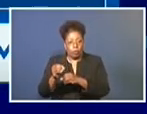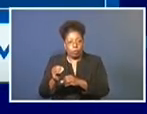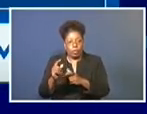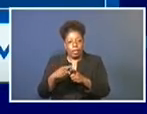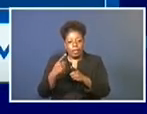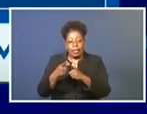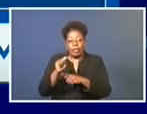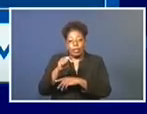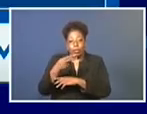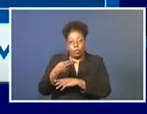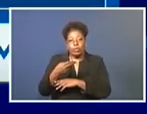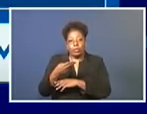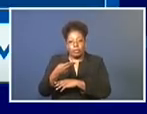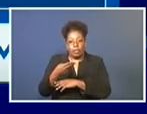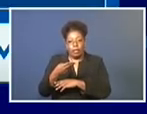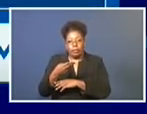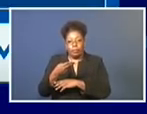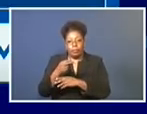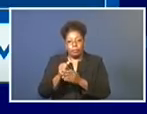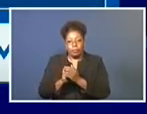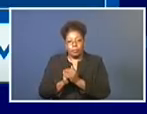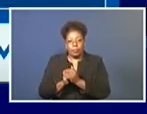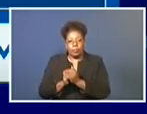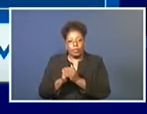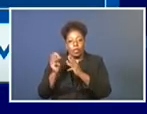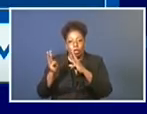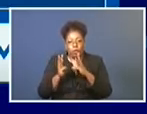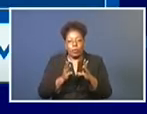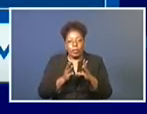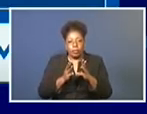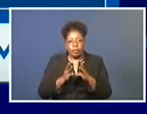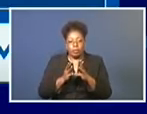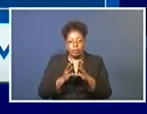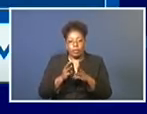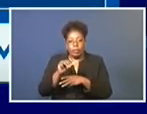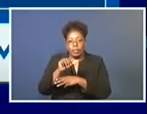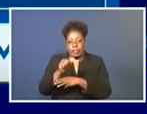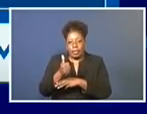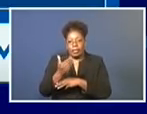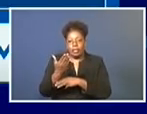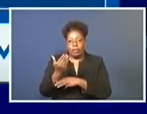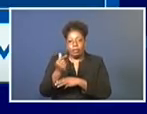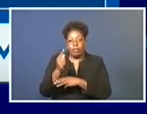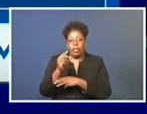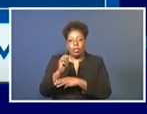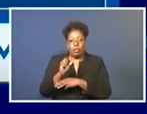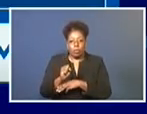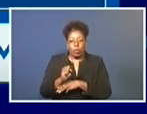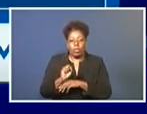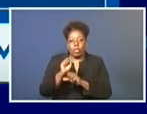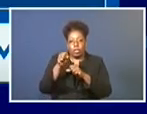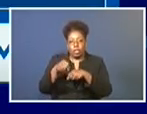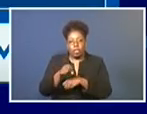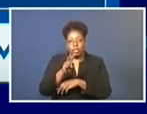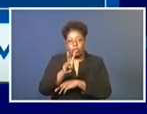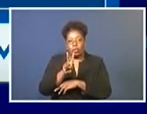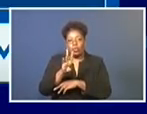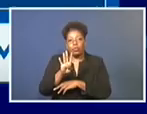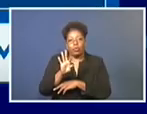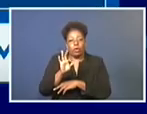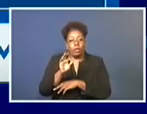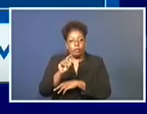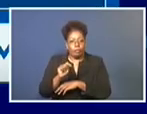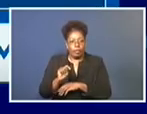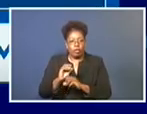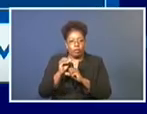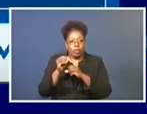on Thursday in the northwestern central islands, winds continue to rotate clockwise, becoming southeast to south at 10 to 15 knots, wave heights 2 to 4